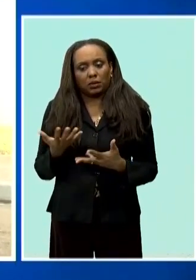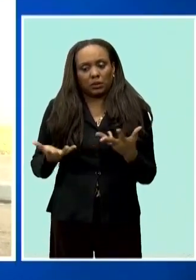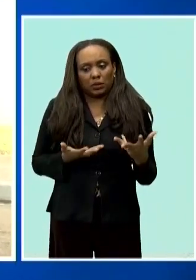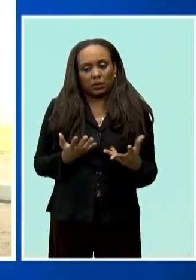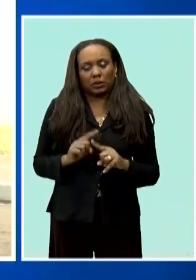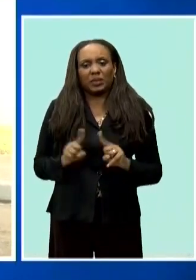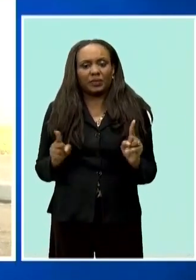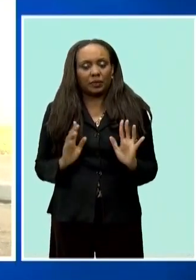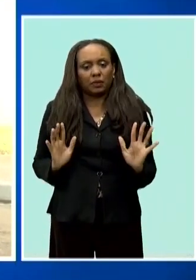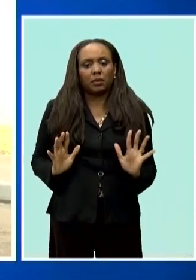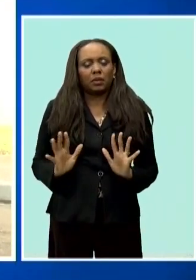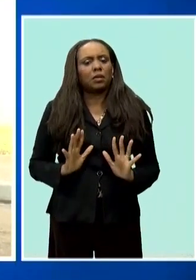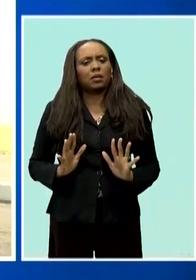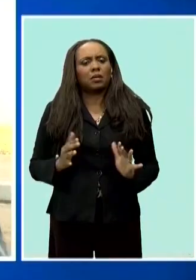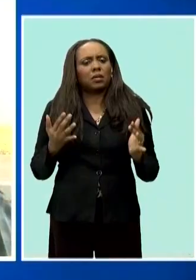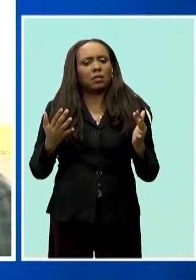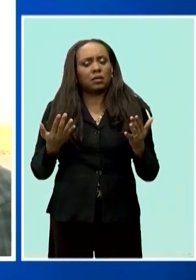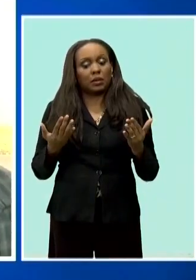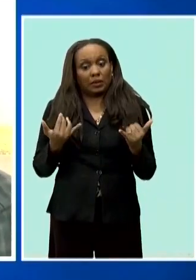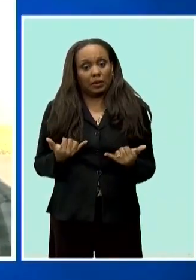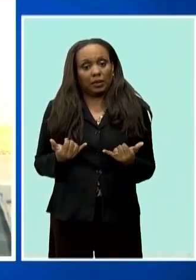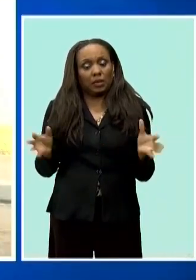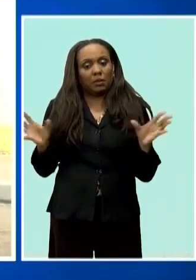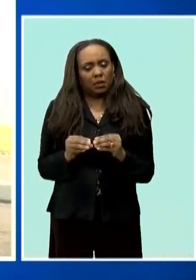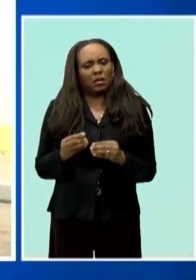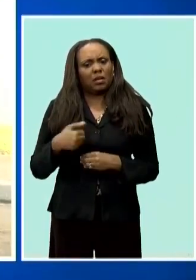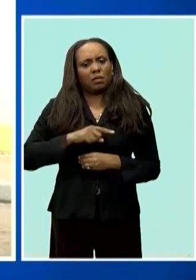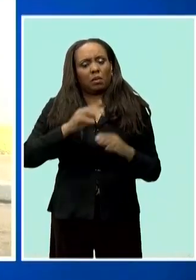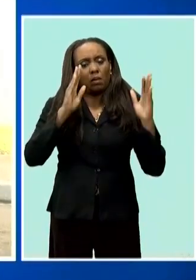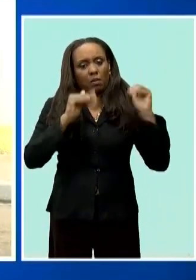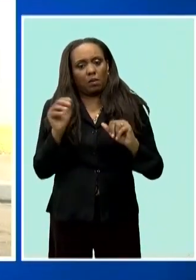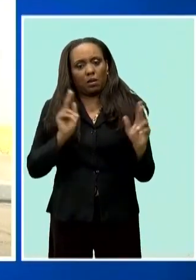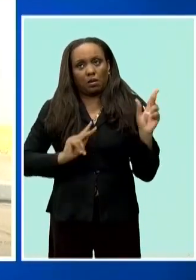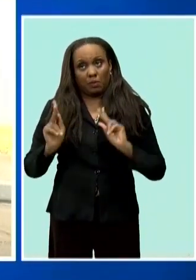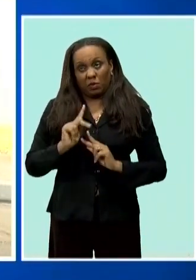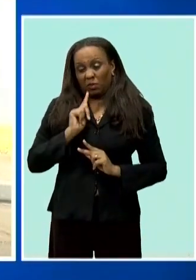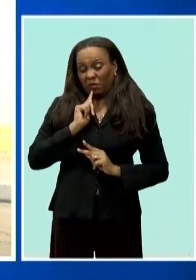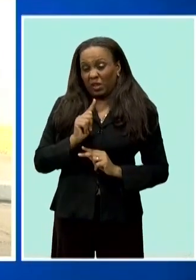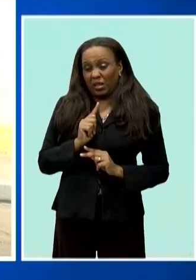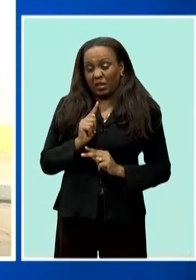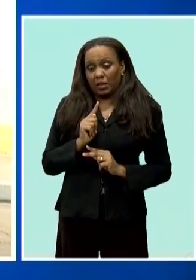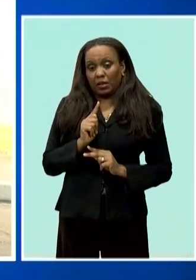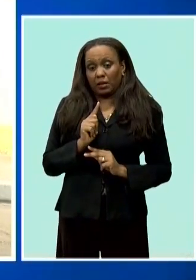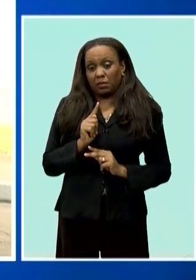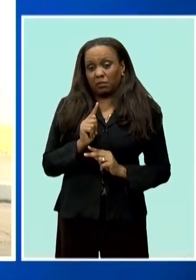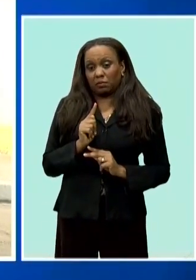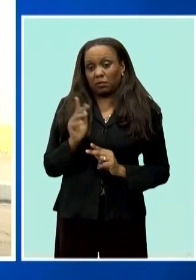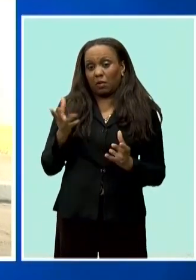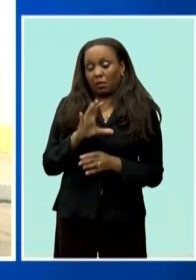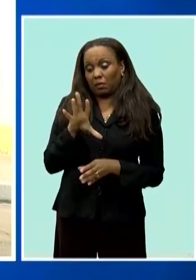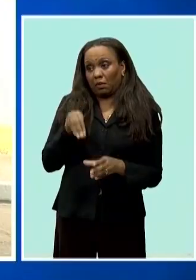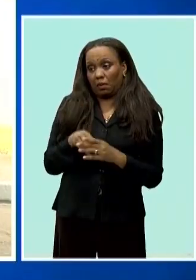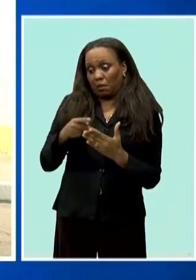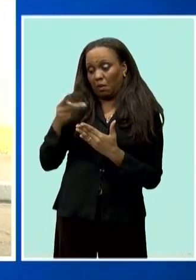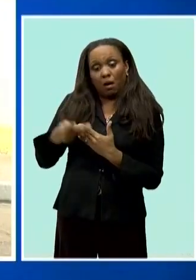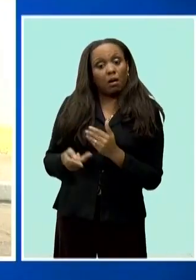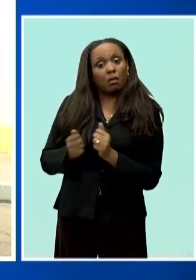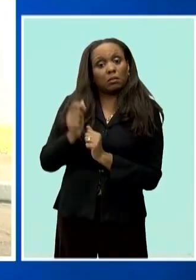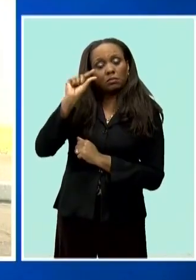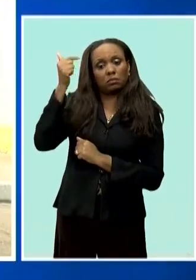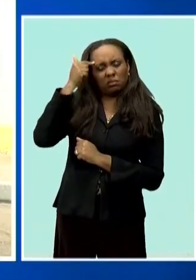We brought owners today with a view to going through the agreement subject to finality. So